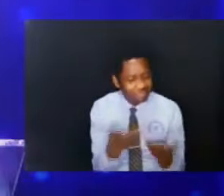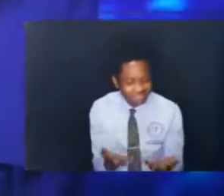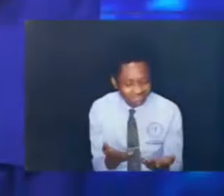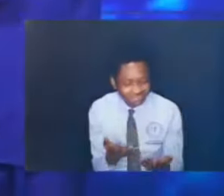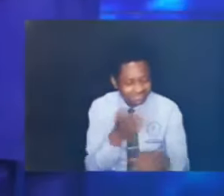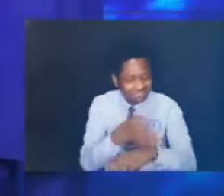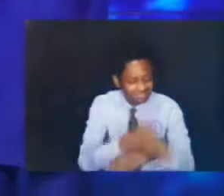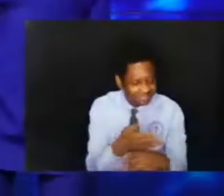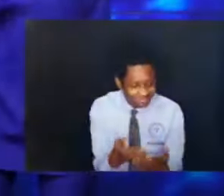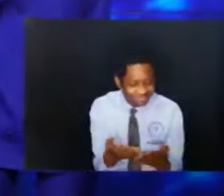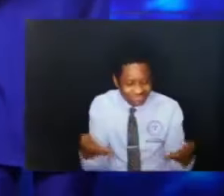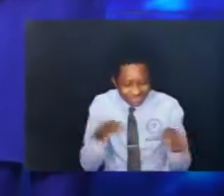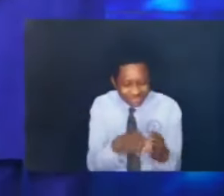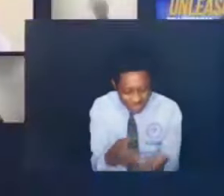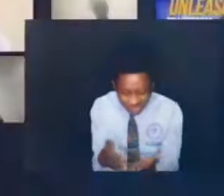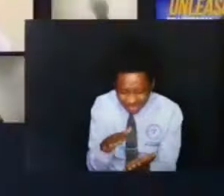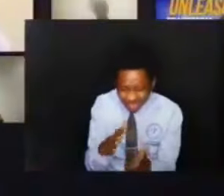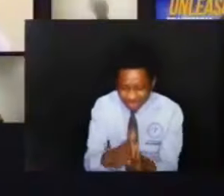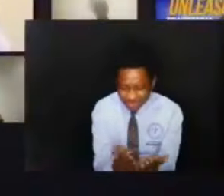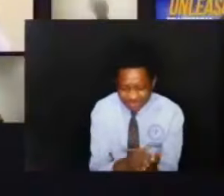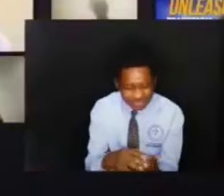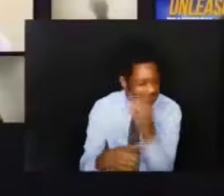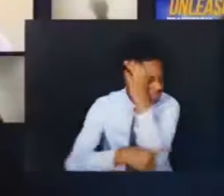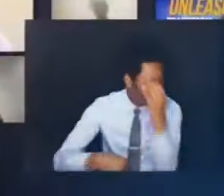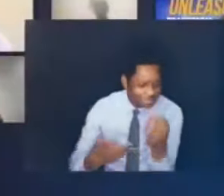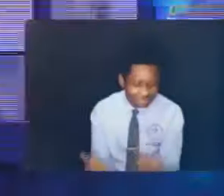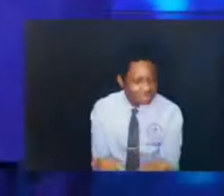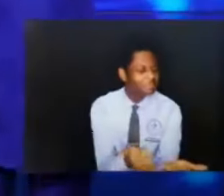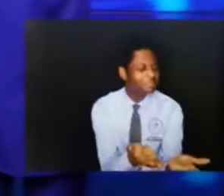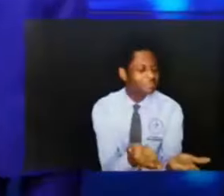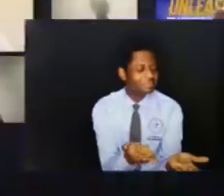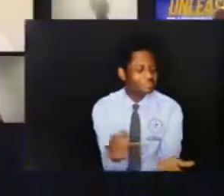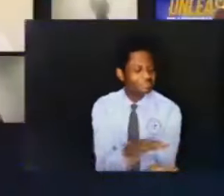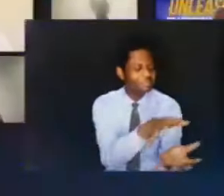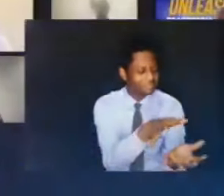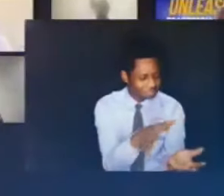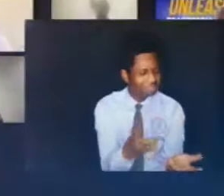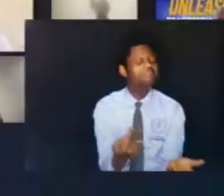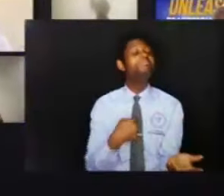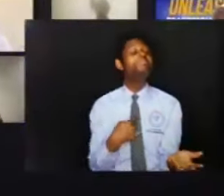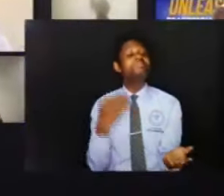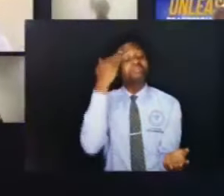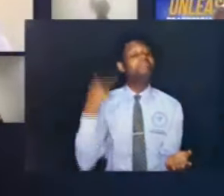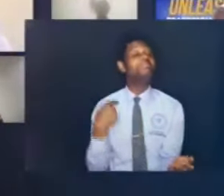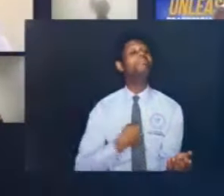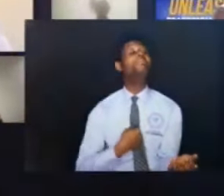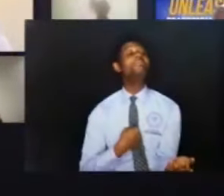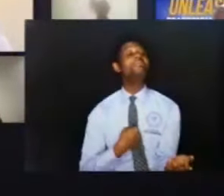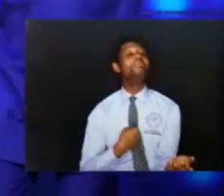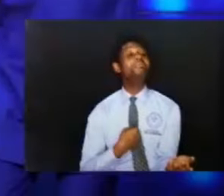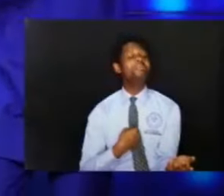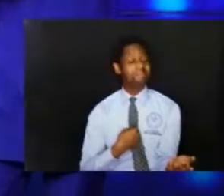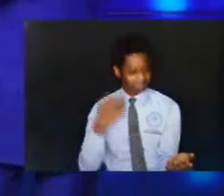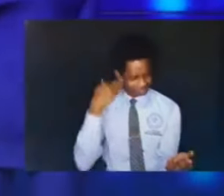headmaster. Why give it to the headmaster?" And I said, "Huma mi wi ano ni nyina ni o na se suku nya me na me da no